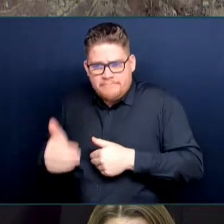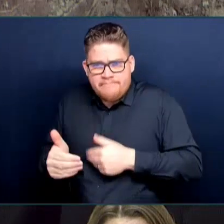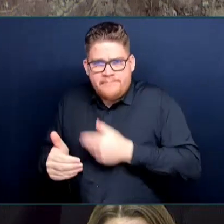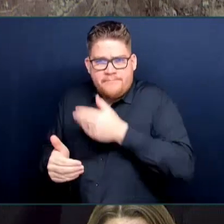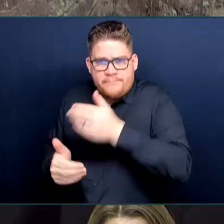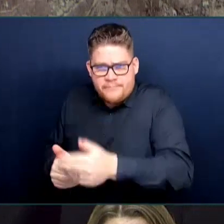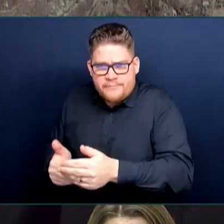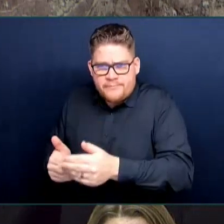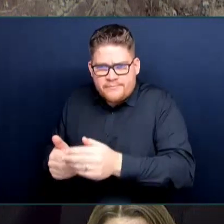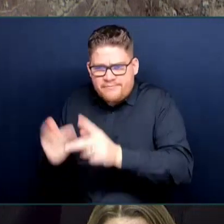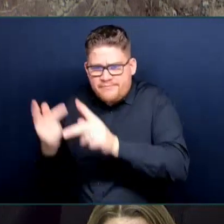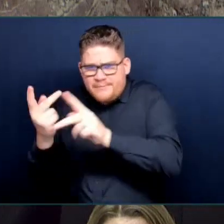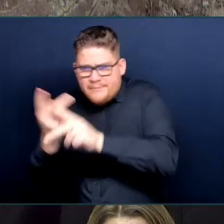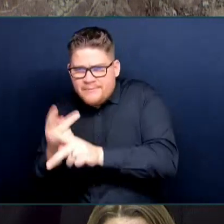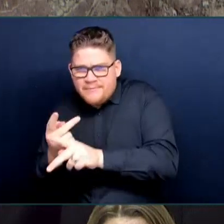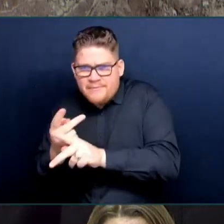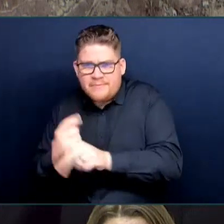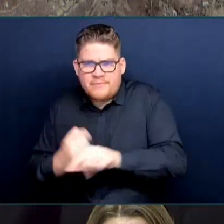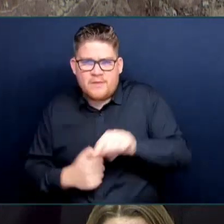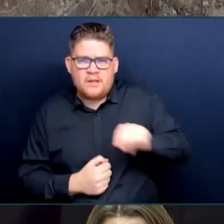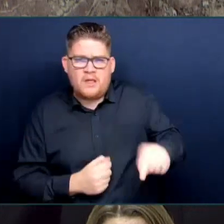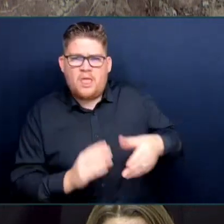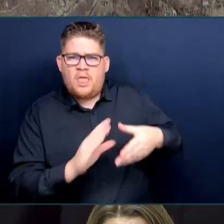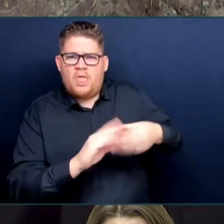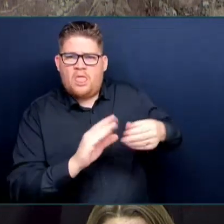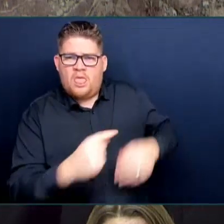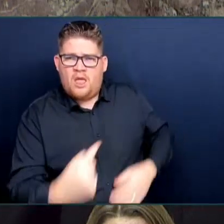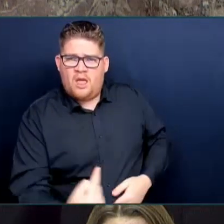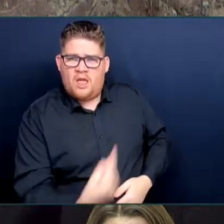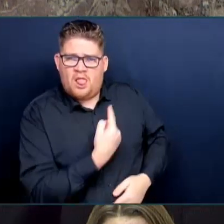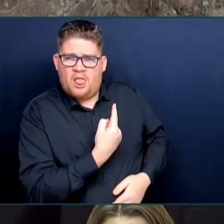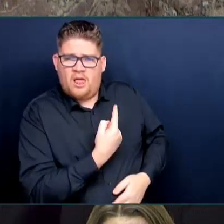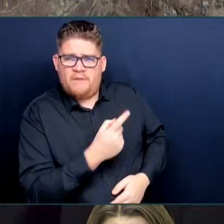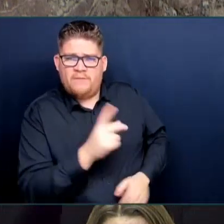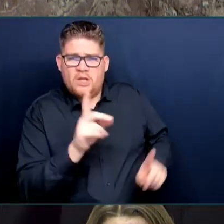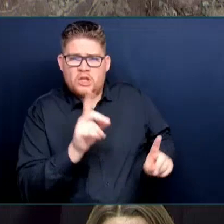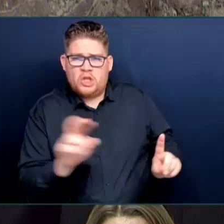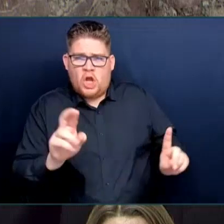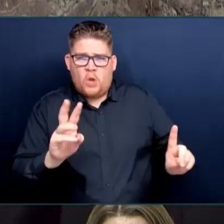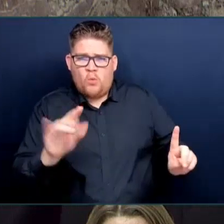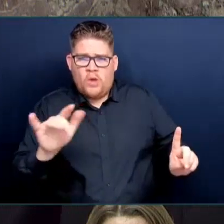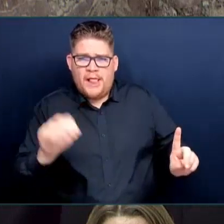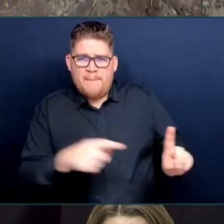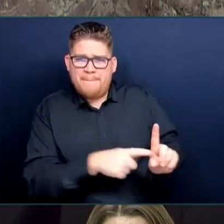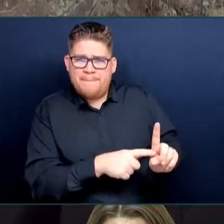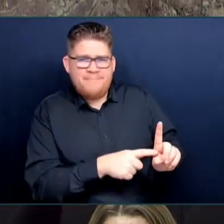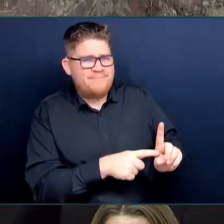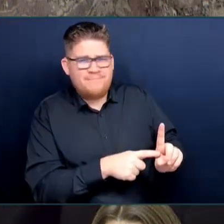allegations about Dr. Williams and his actions, Honourable Speaker, that is, Honourable Speaker, not something I agree with.